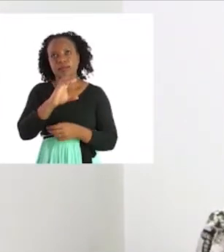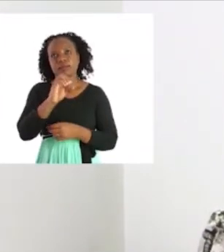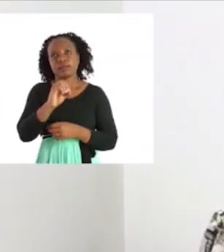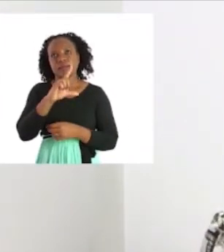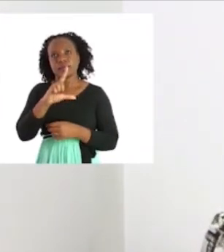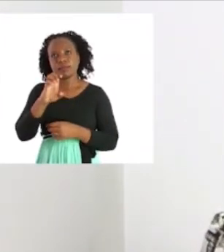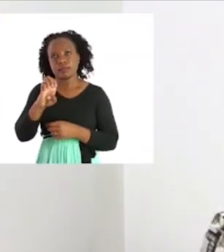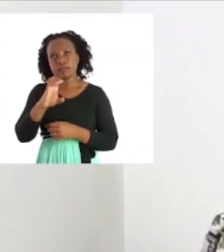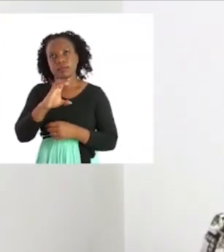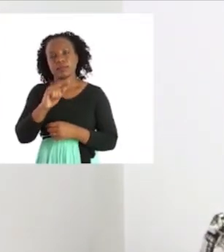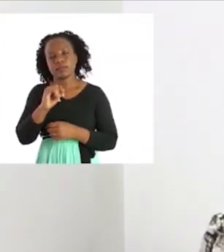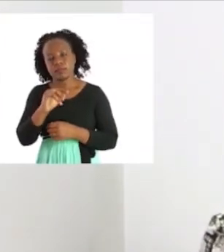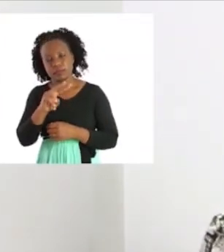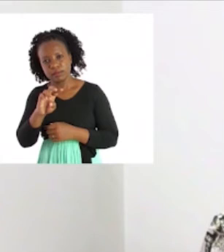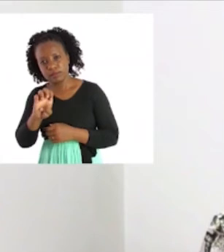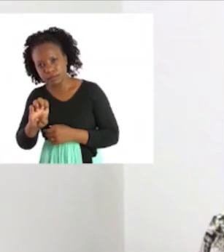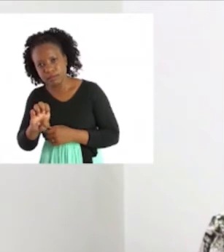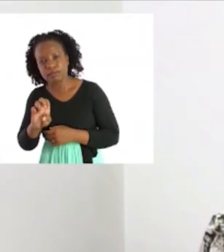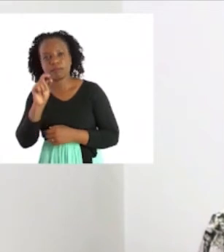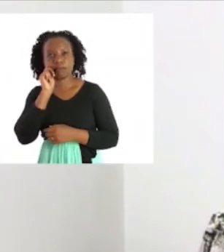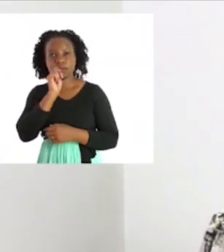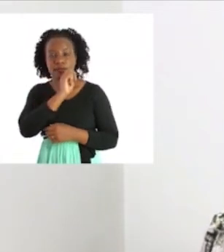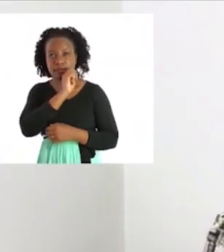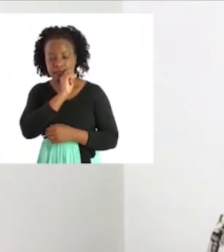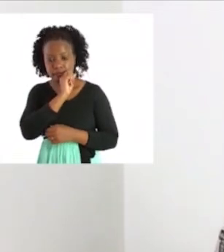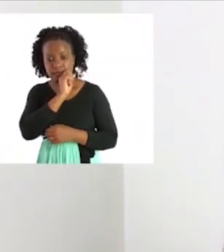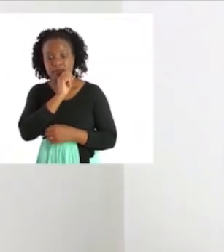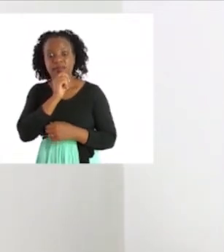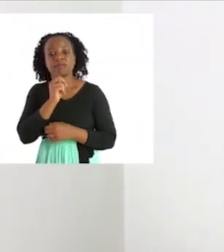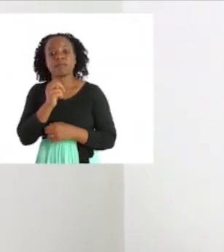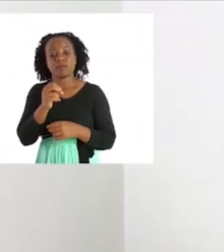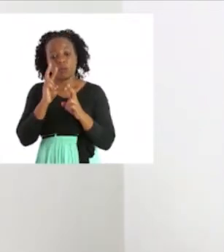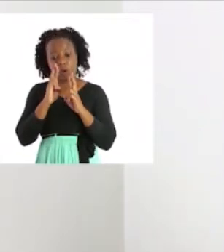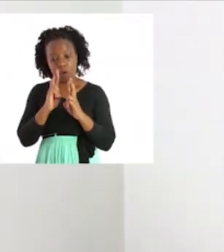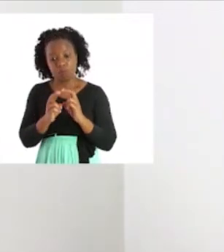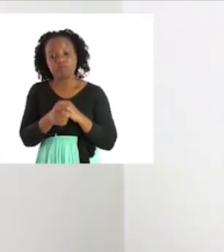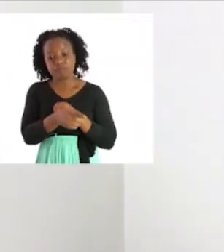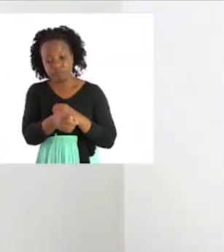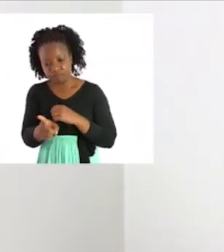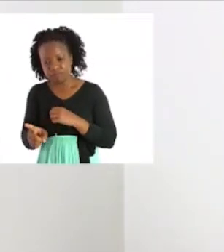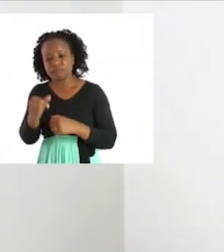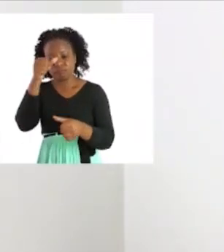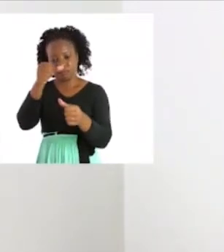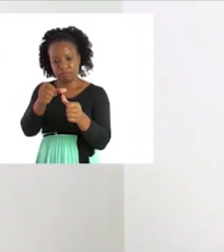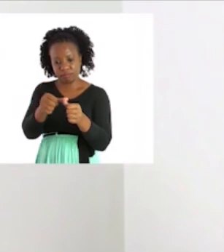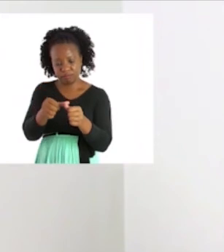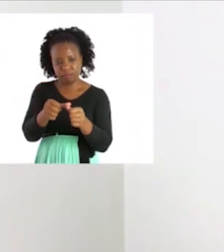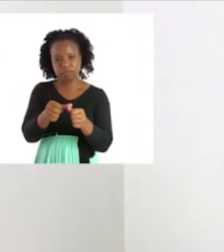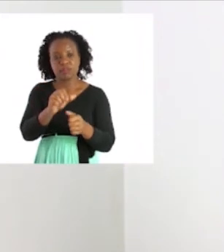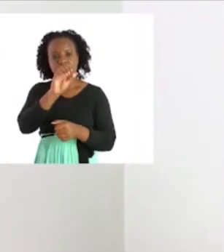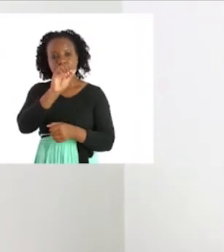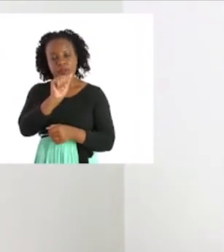what an abstract noun and the collective noun is? Yes, she can still remember what an abstract noun